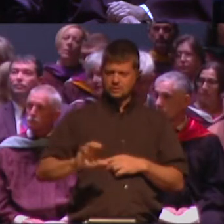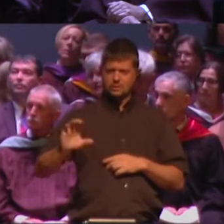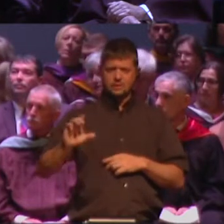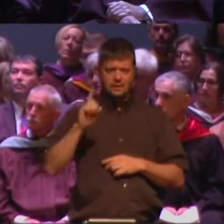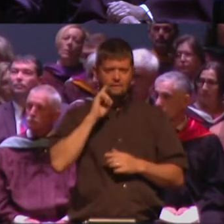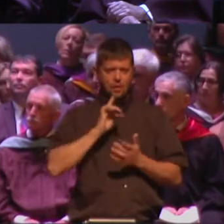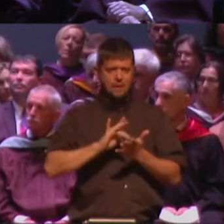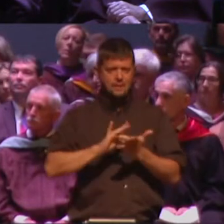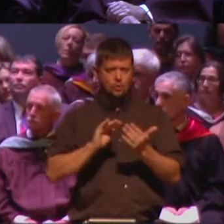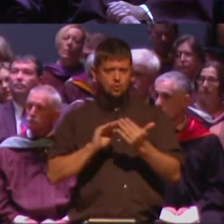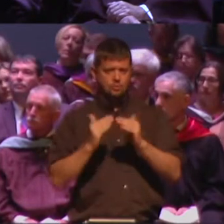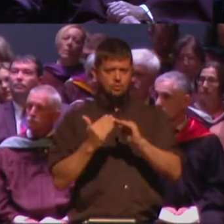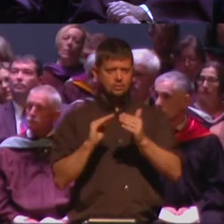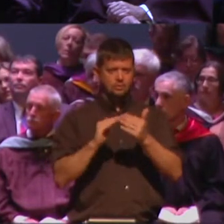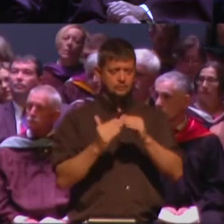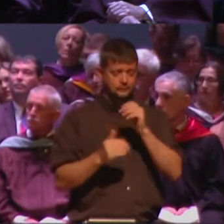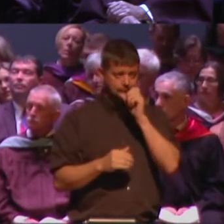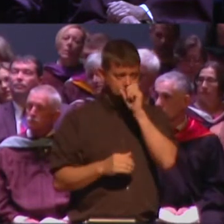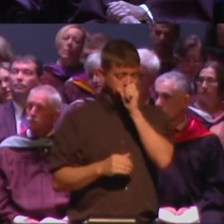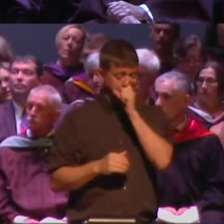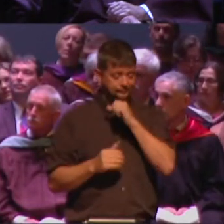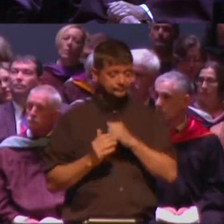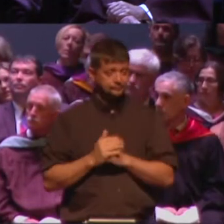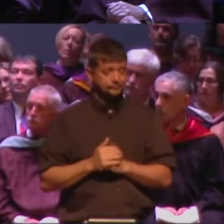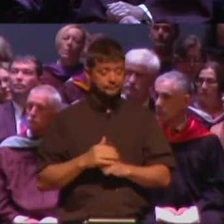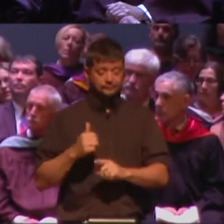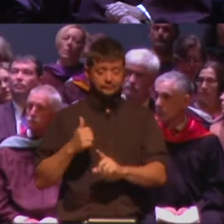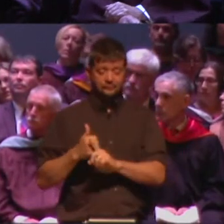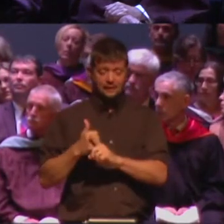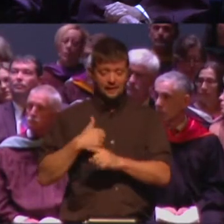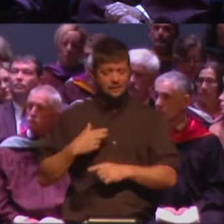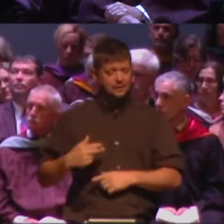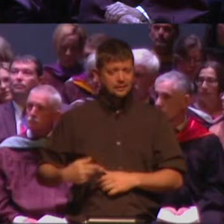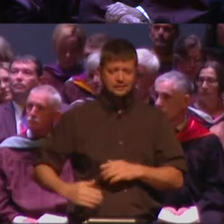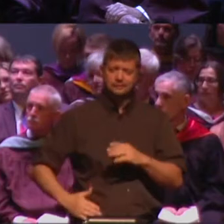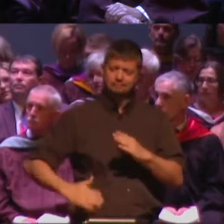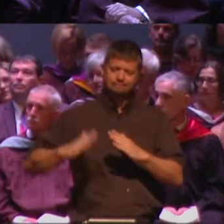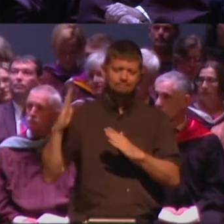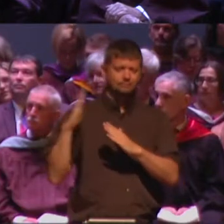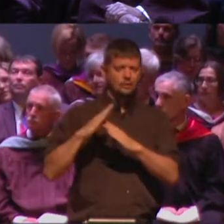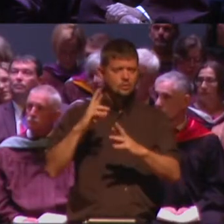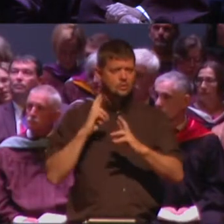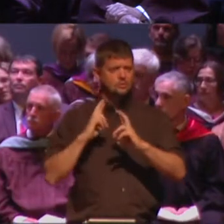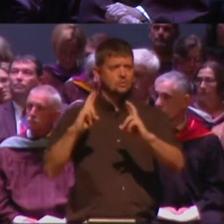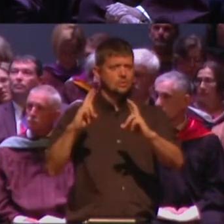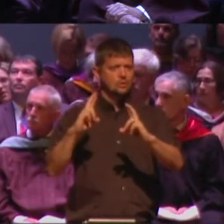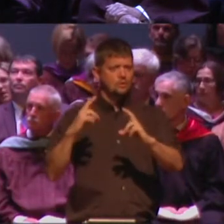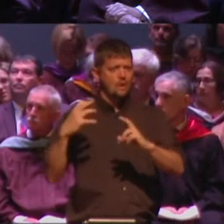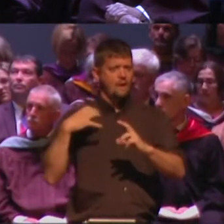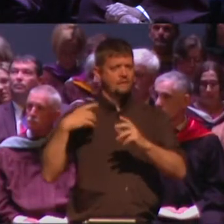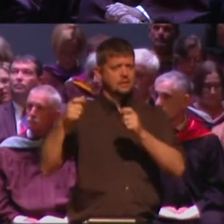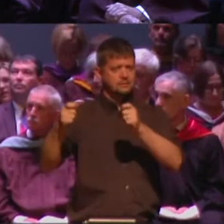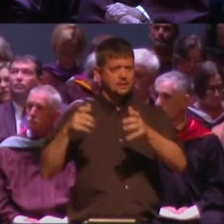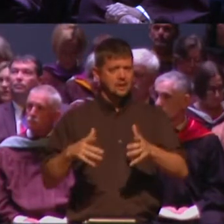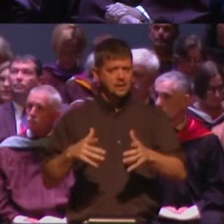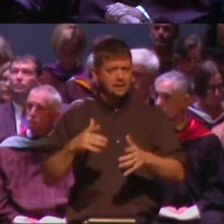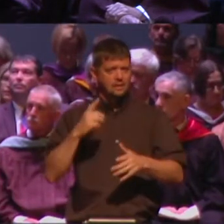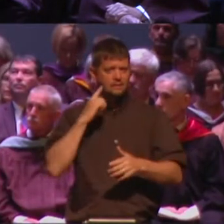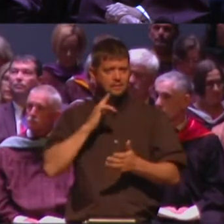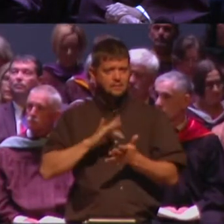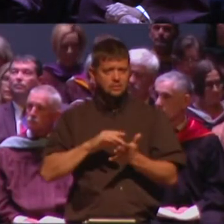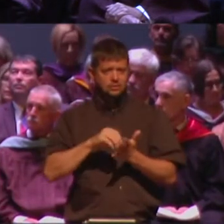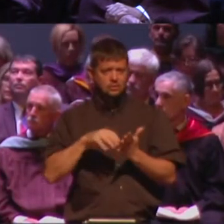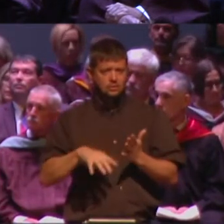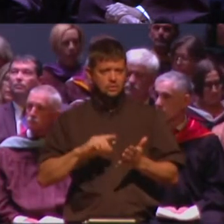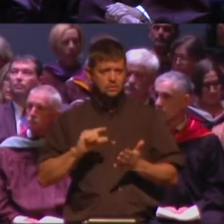medical community. She has earned the highest respect of the office managers who employ our medical assistants